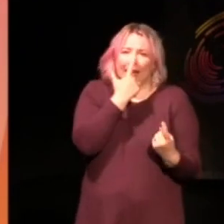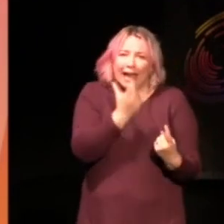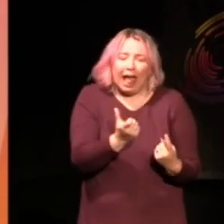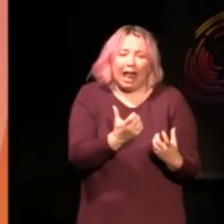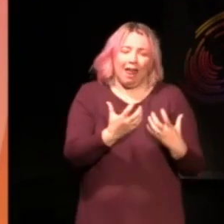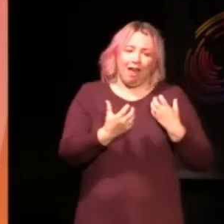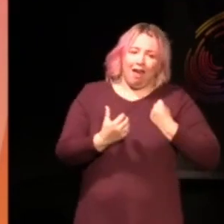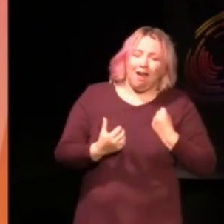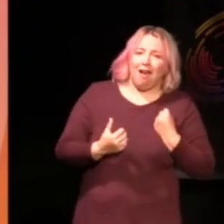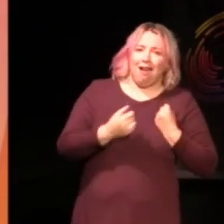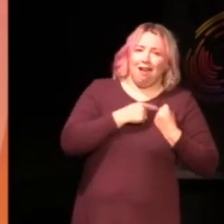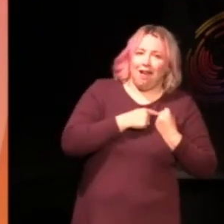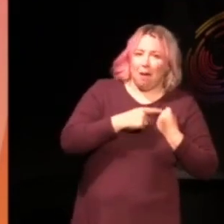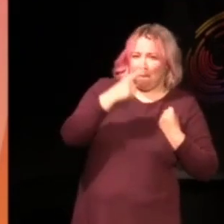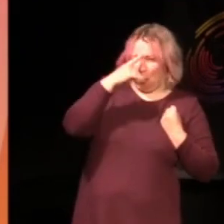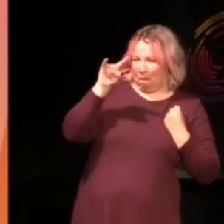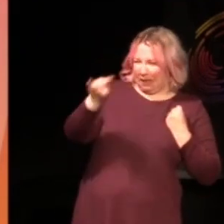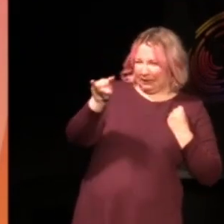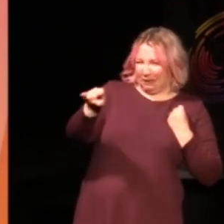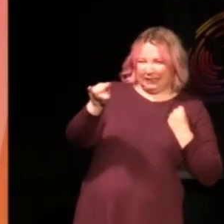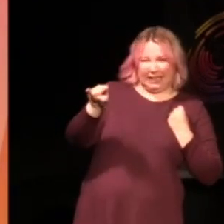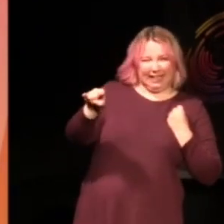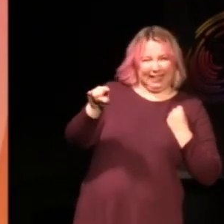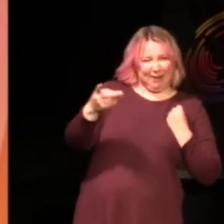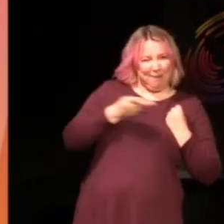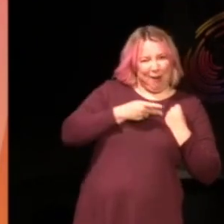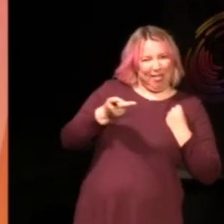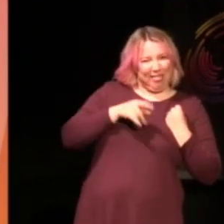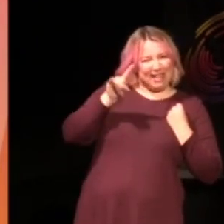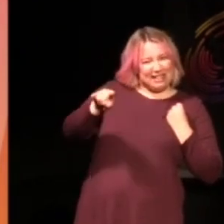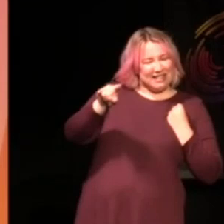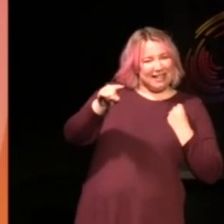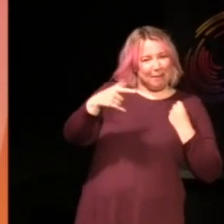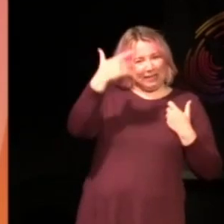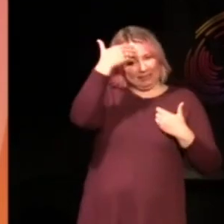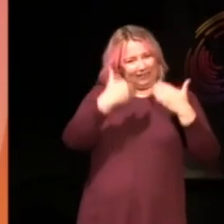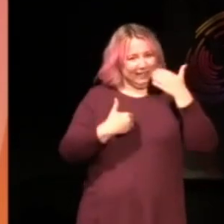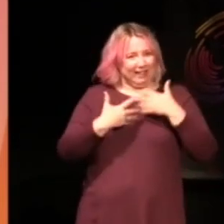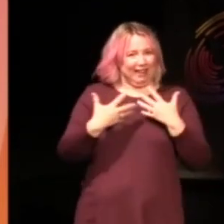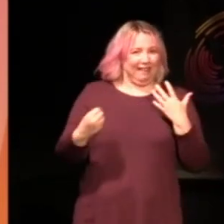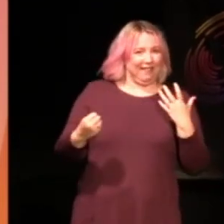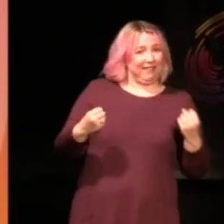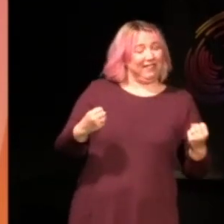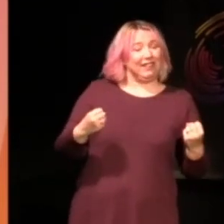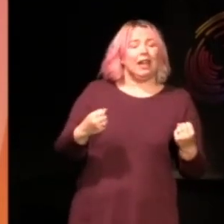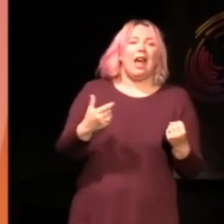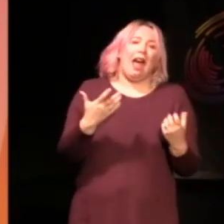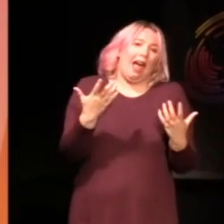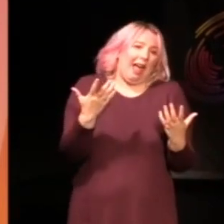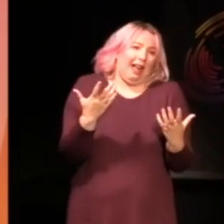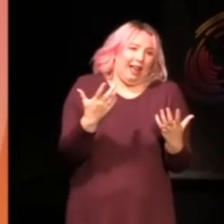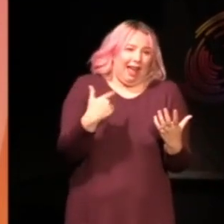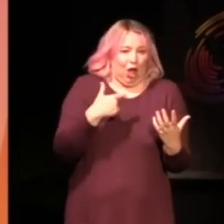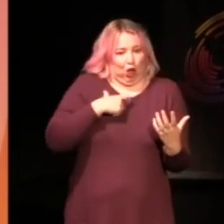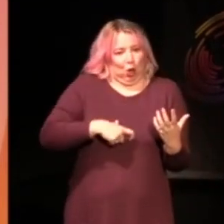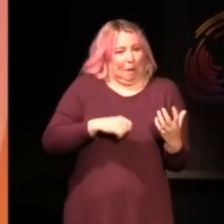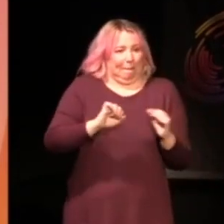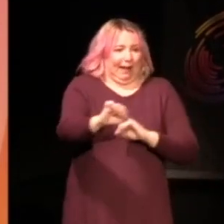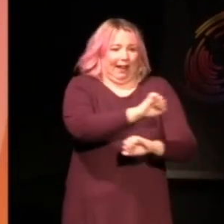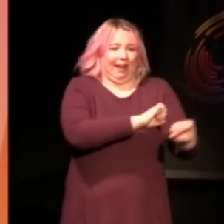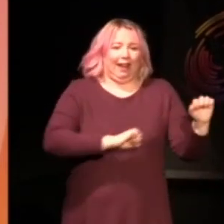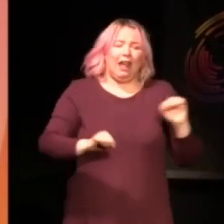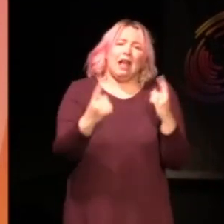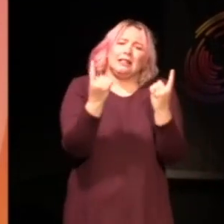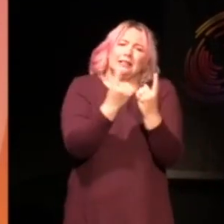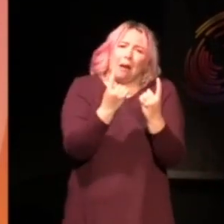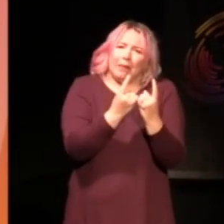are we celebrating also in this festival. And that hope, that optimism comes from our fellow human beings. Because there is something that is